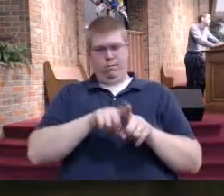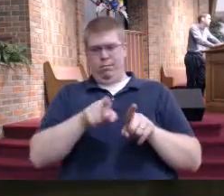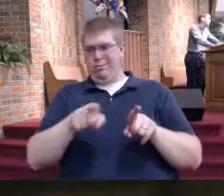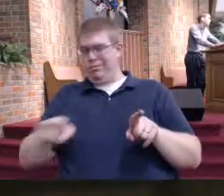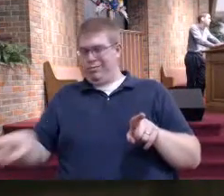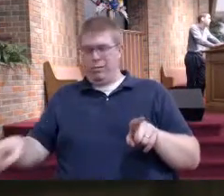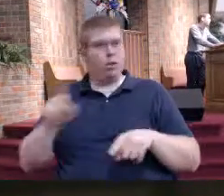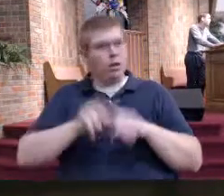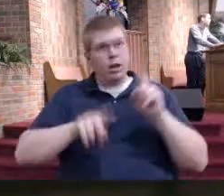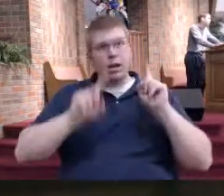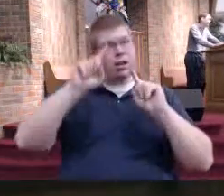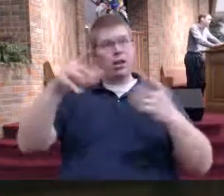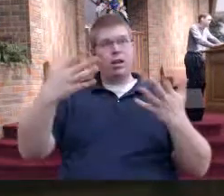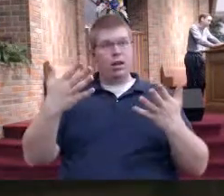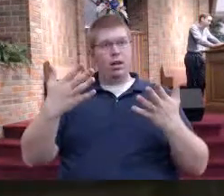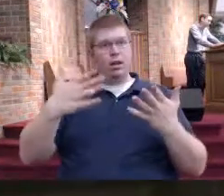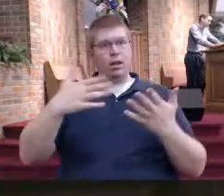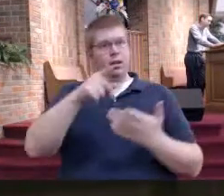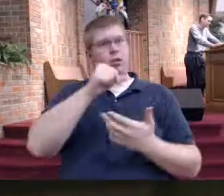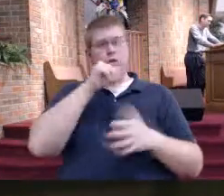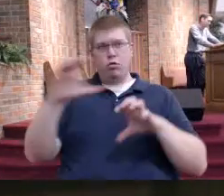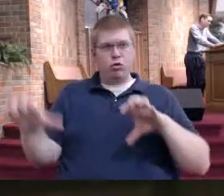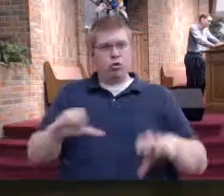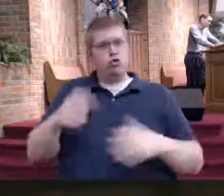do and live your life right.